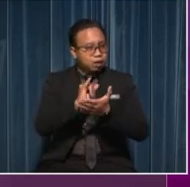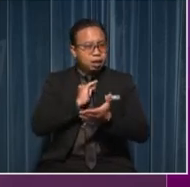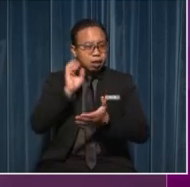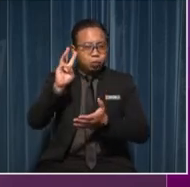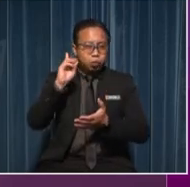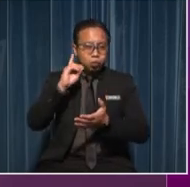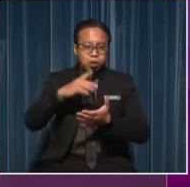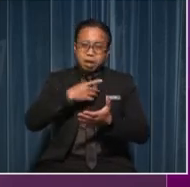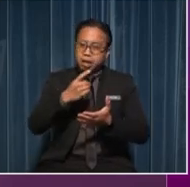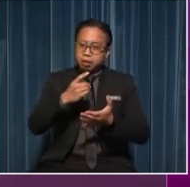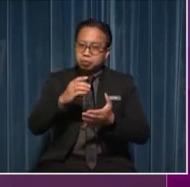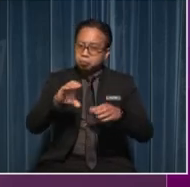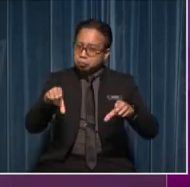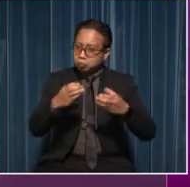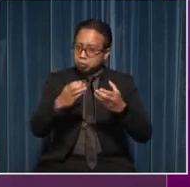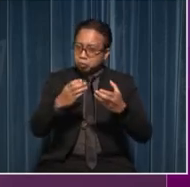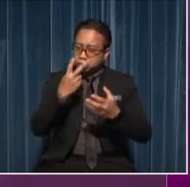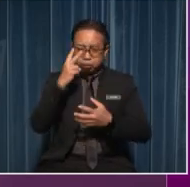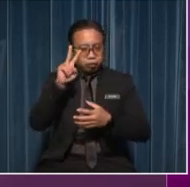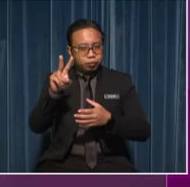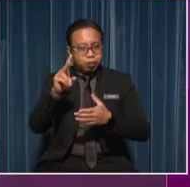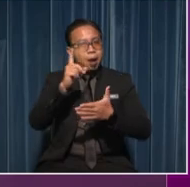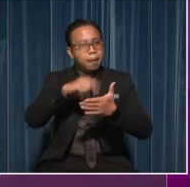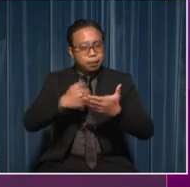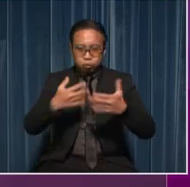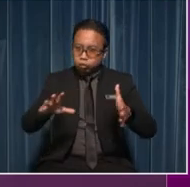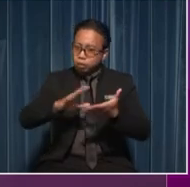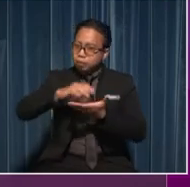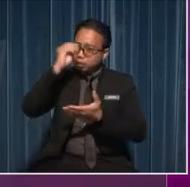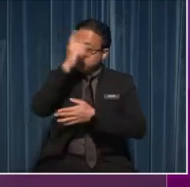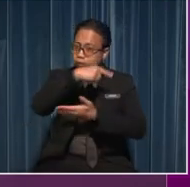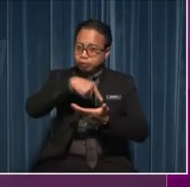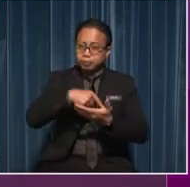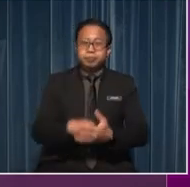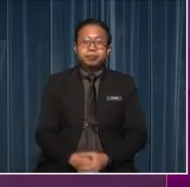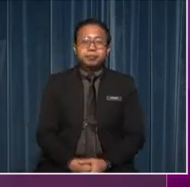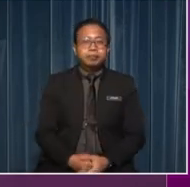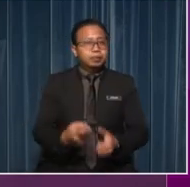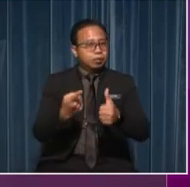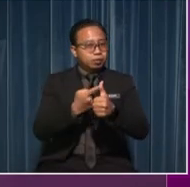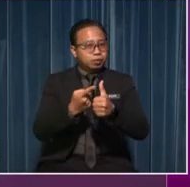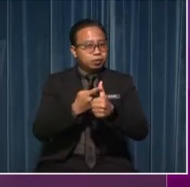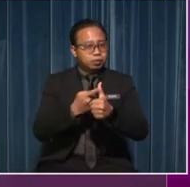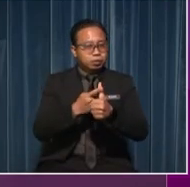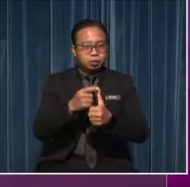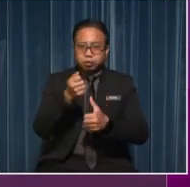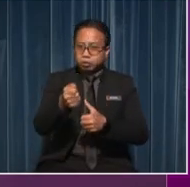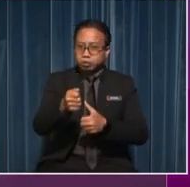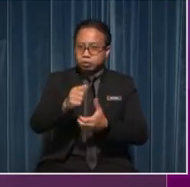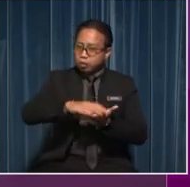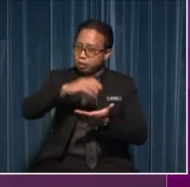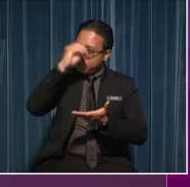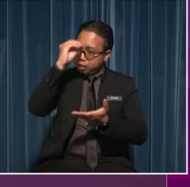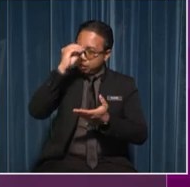like to do a review of what you have learned today. Firstly, you learn about